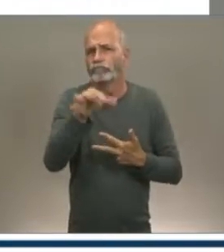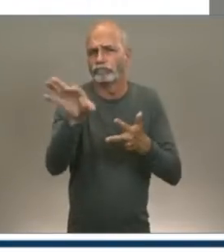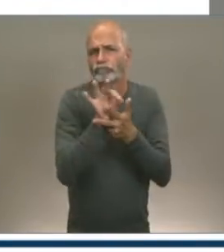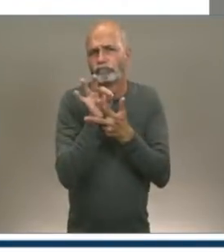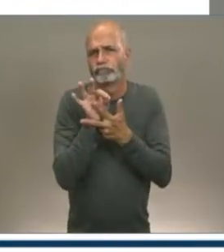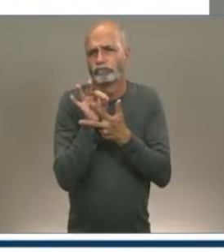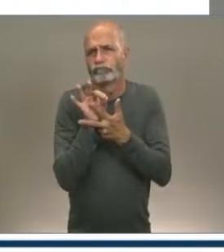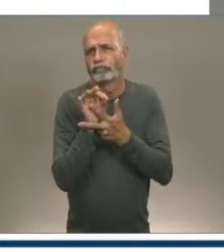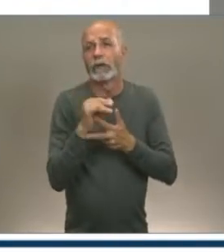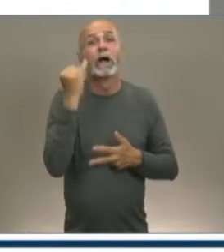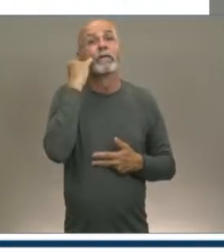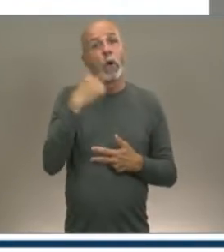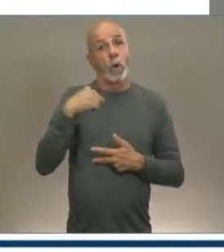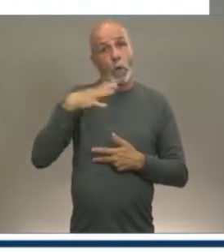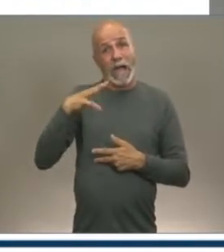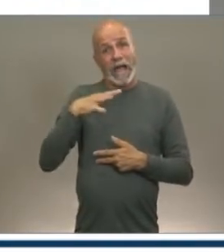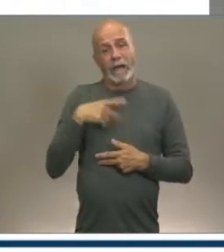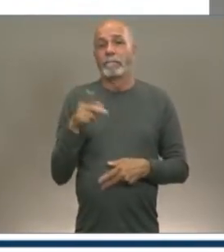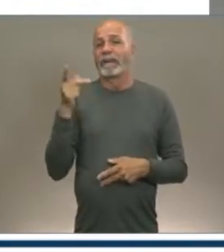waiting longer